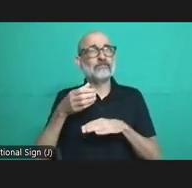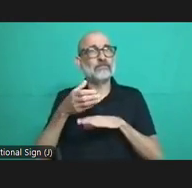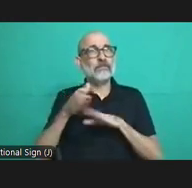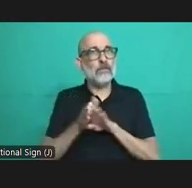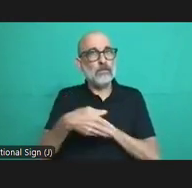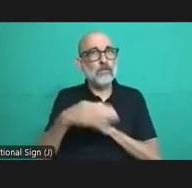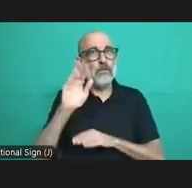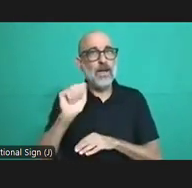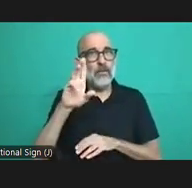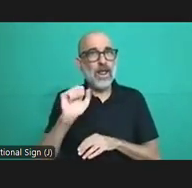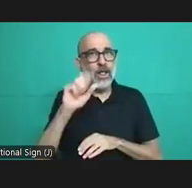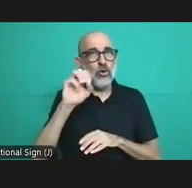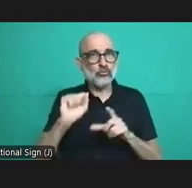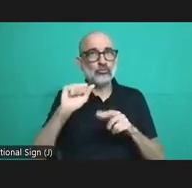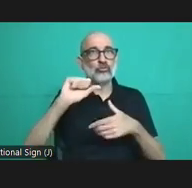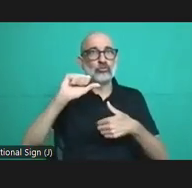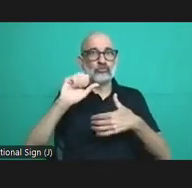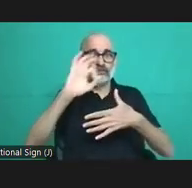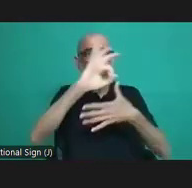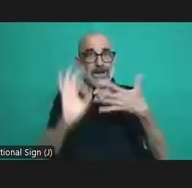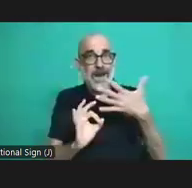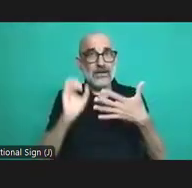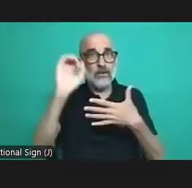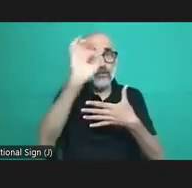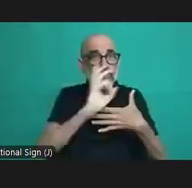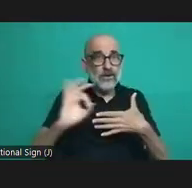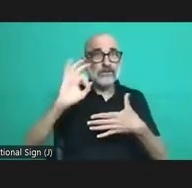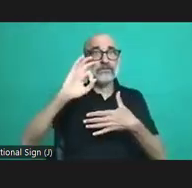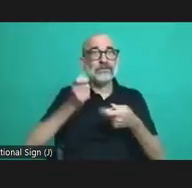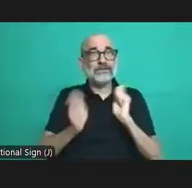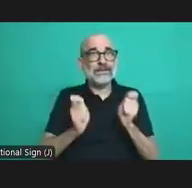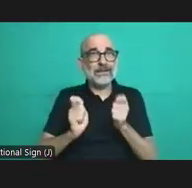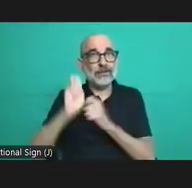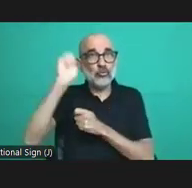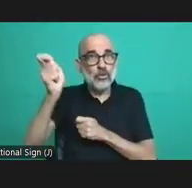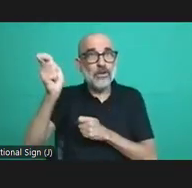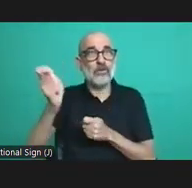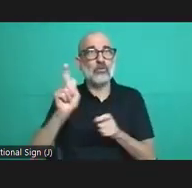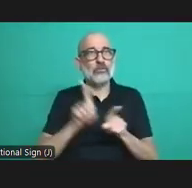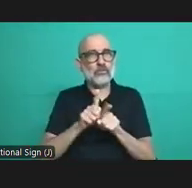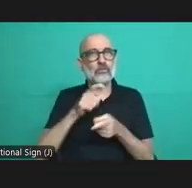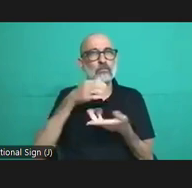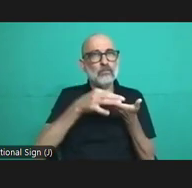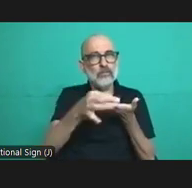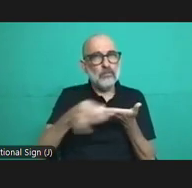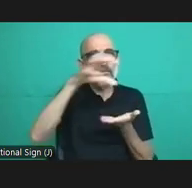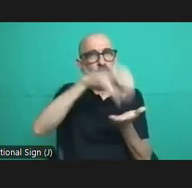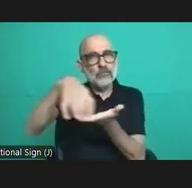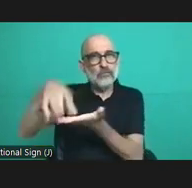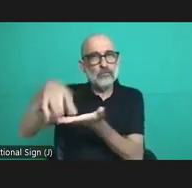important opportunity we have this morning to discuss the strengthening of the essential public health functions in the